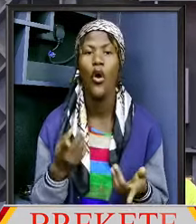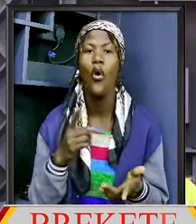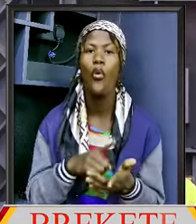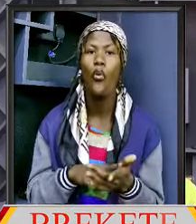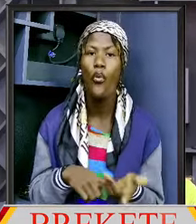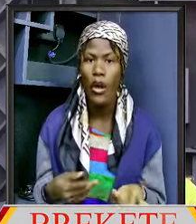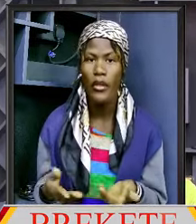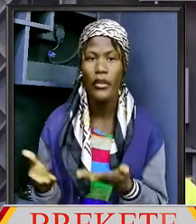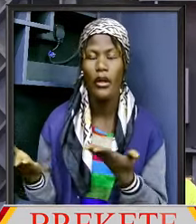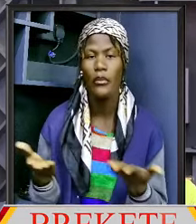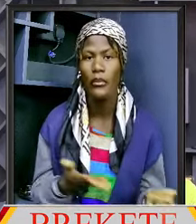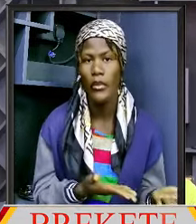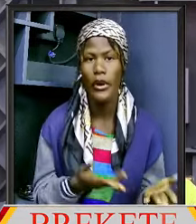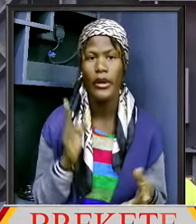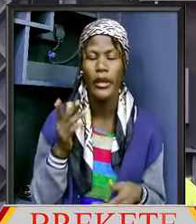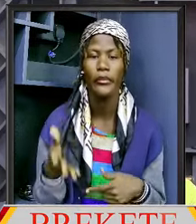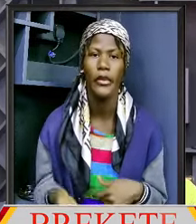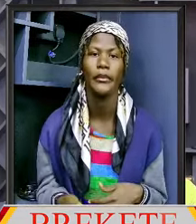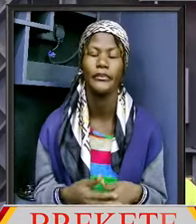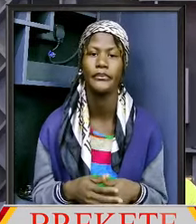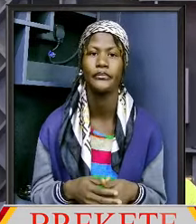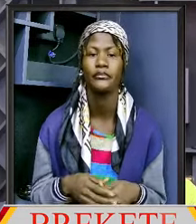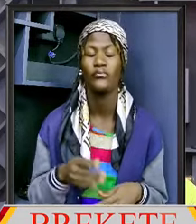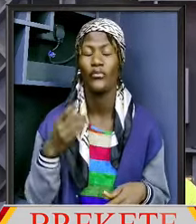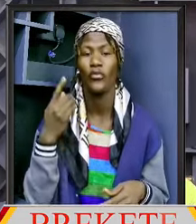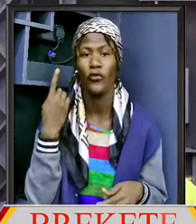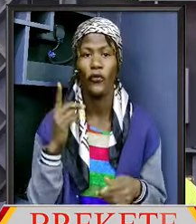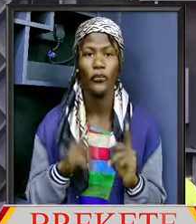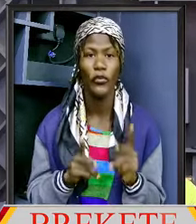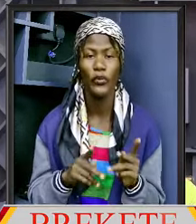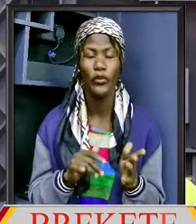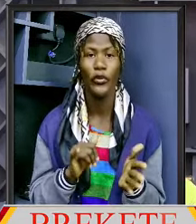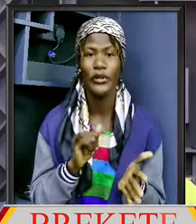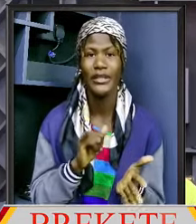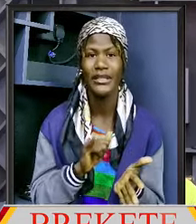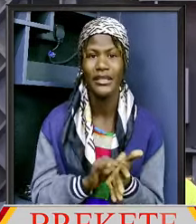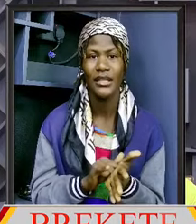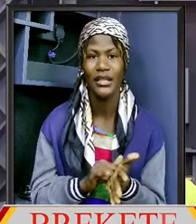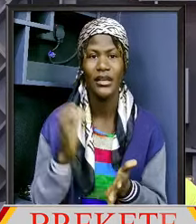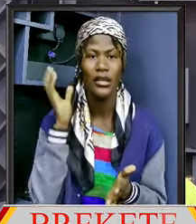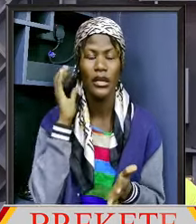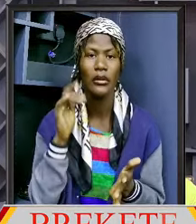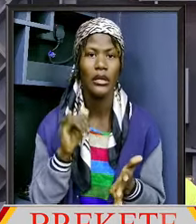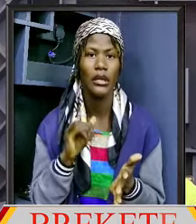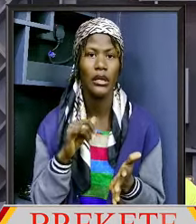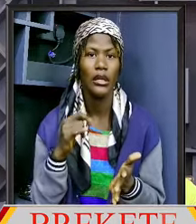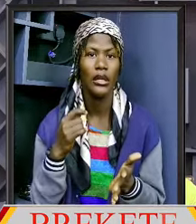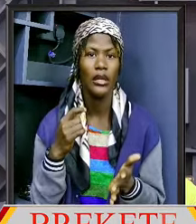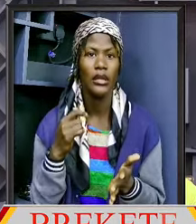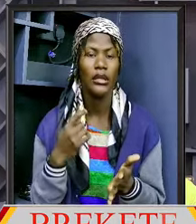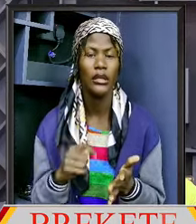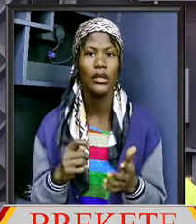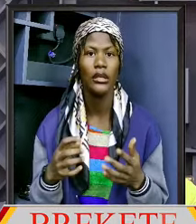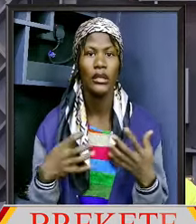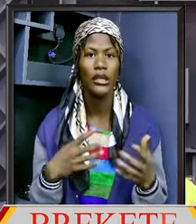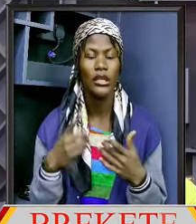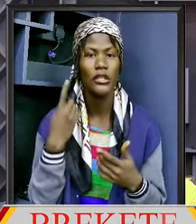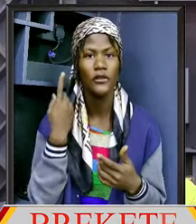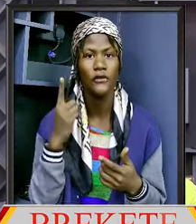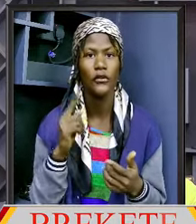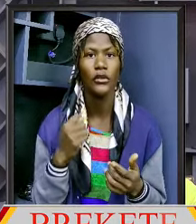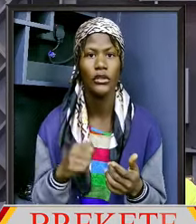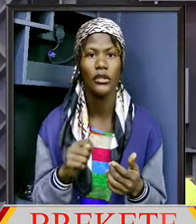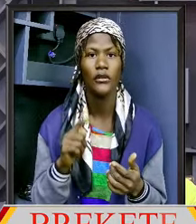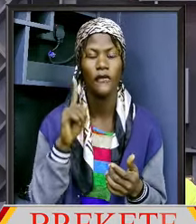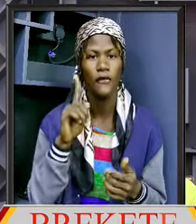that the people just hear this case for the first time go feed their breasts with waiting don't happen. You prefer to stand up or you want to